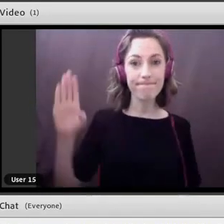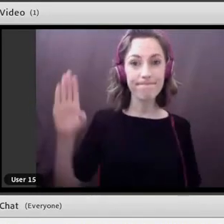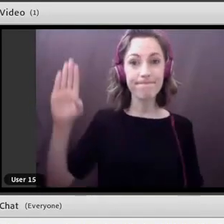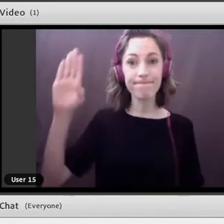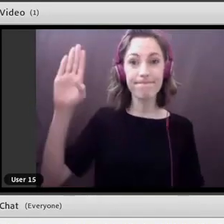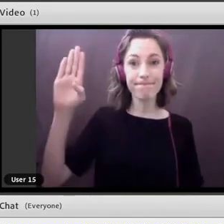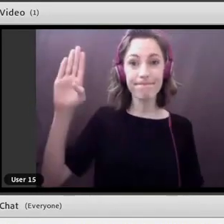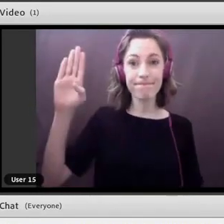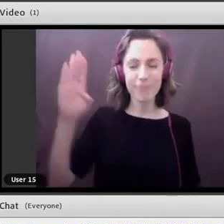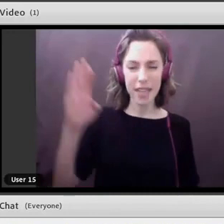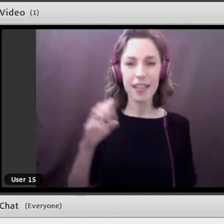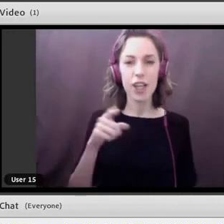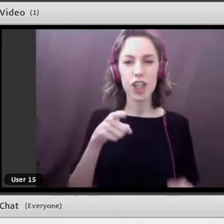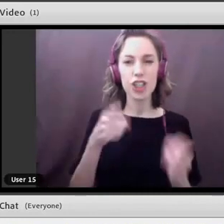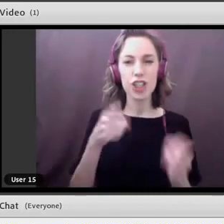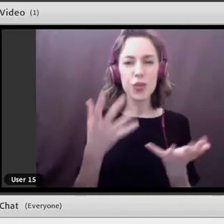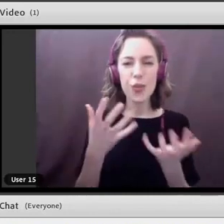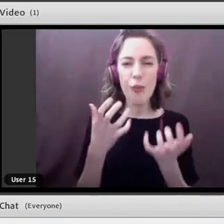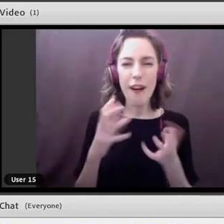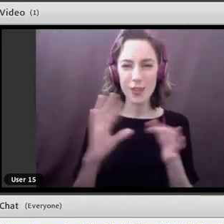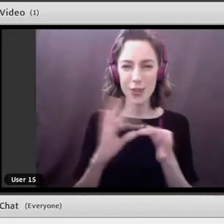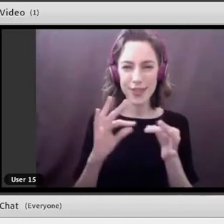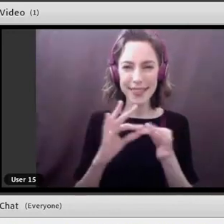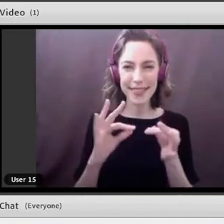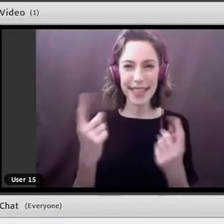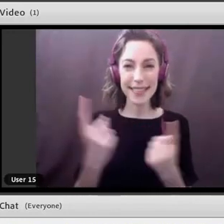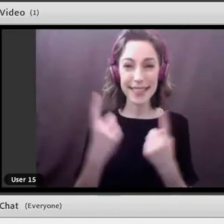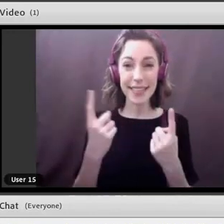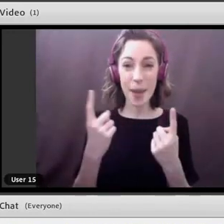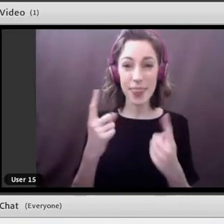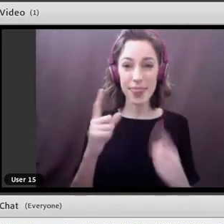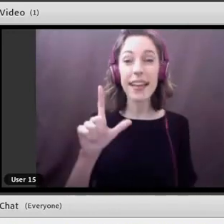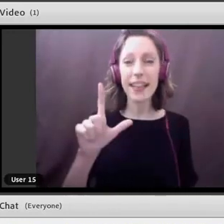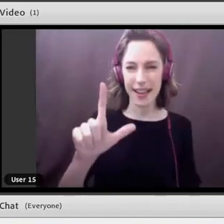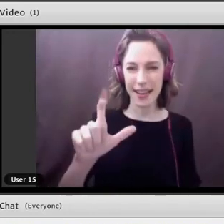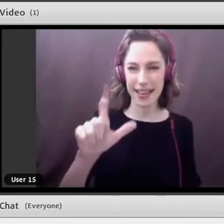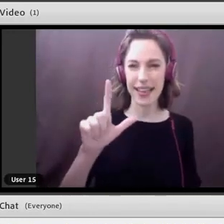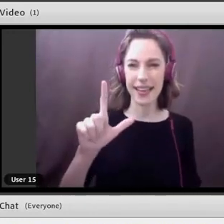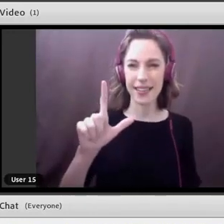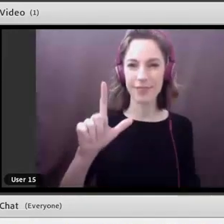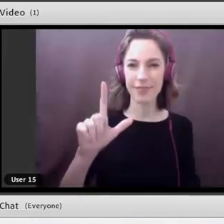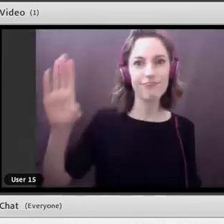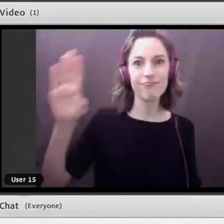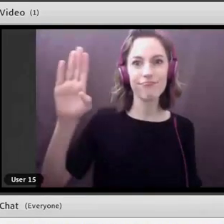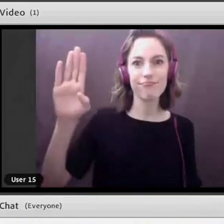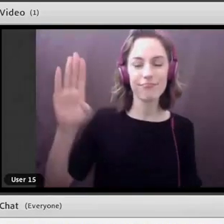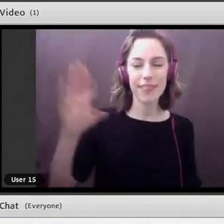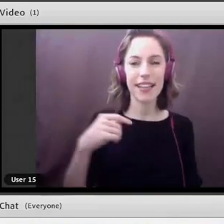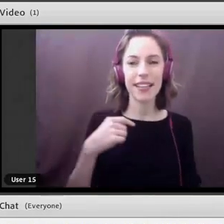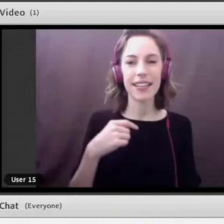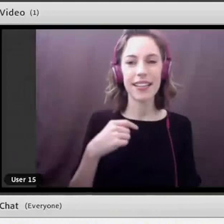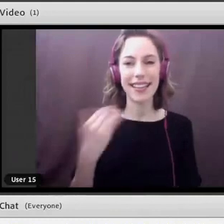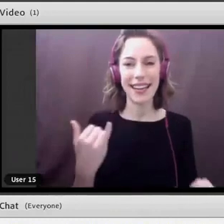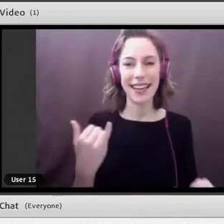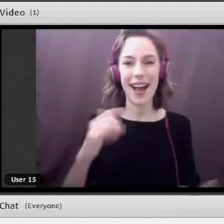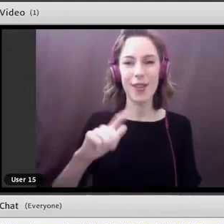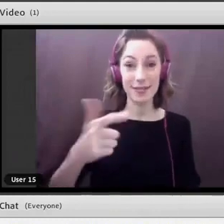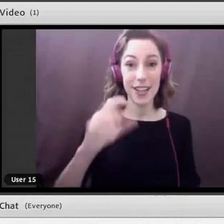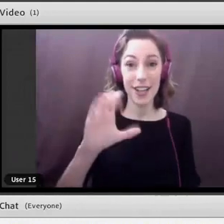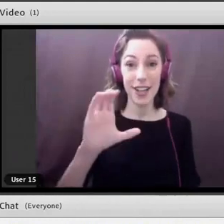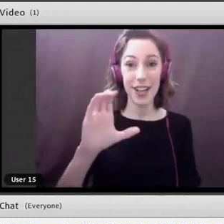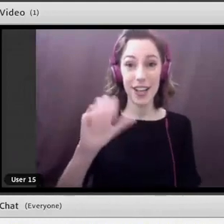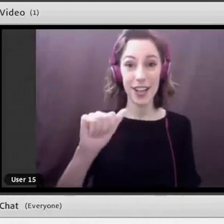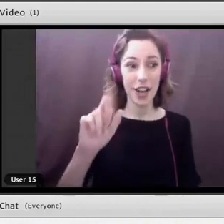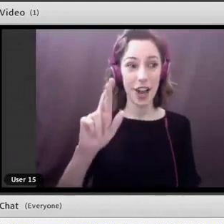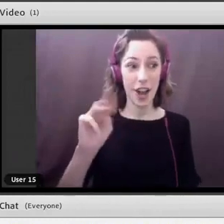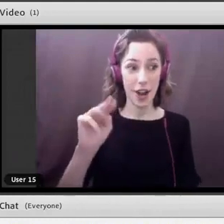go ahead and come off mute. Carmen, I see you. Please come off mute and share your idea. Great, thanks, wonderful. So breakout